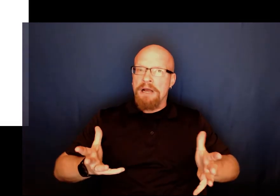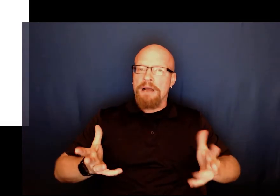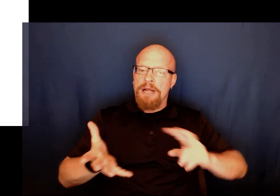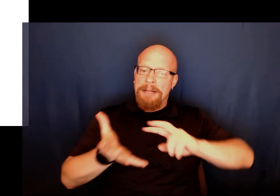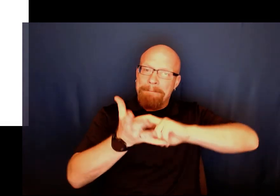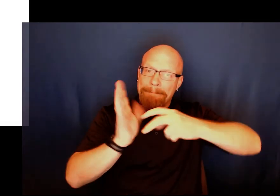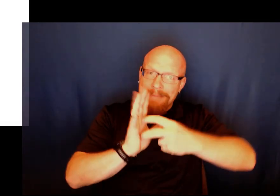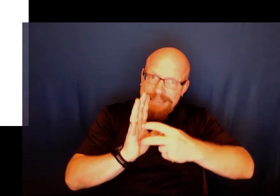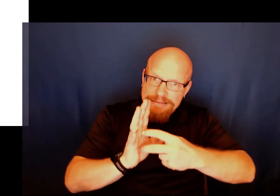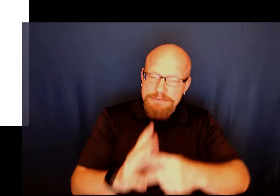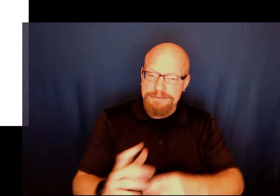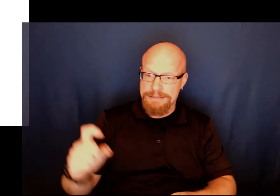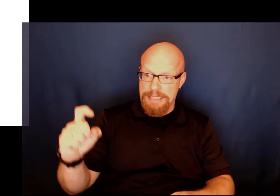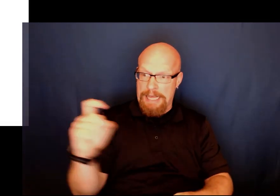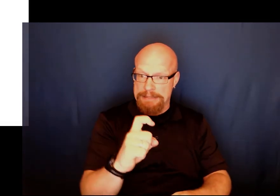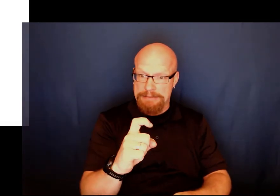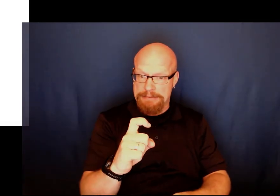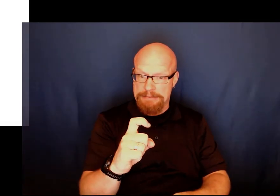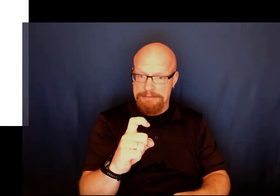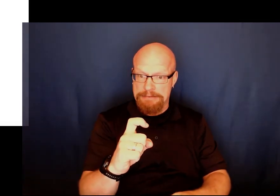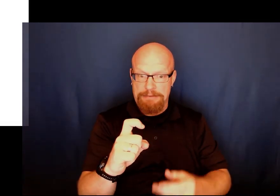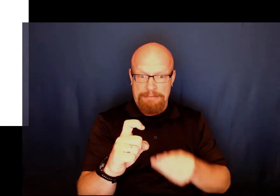So it's fine.